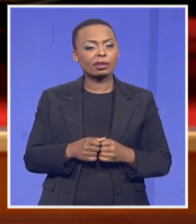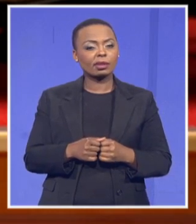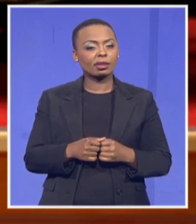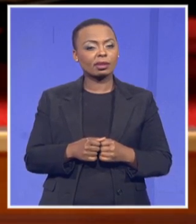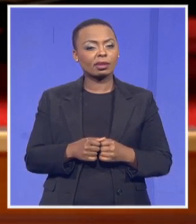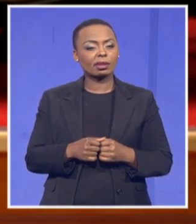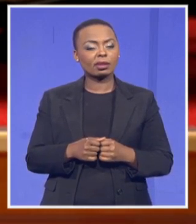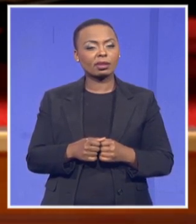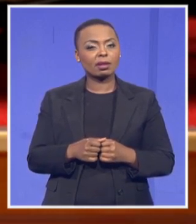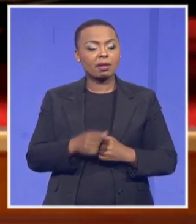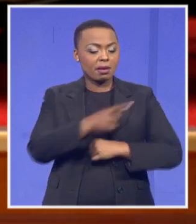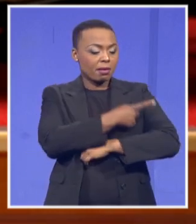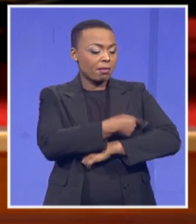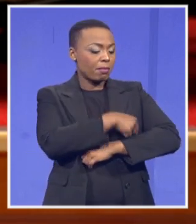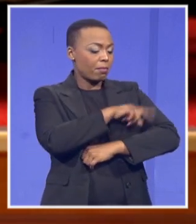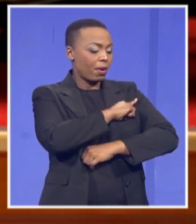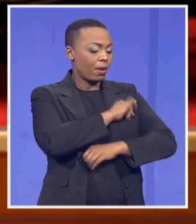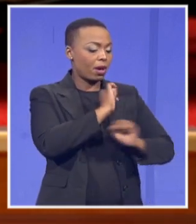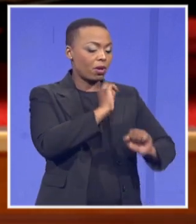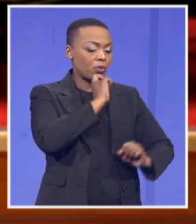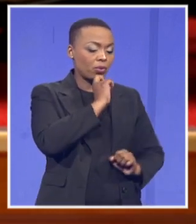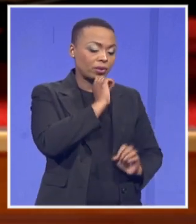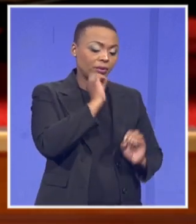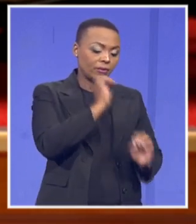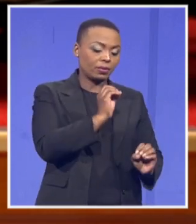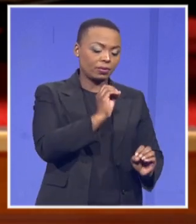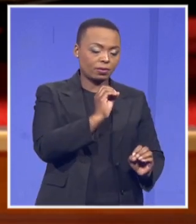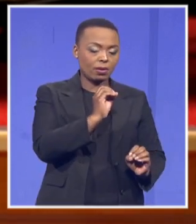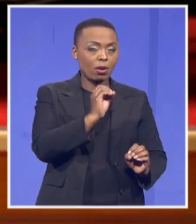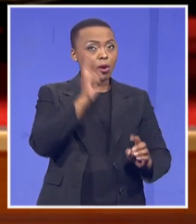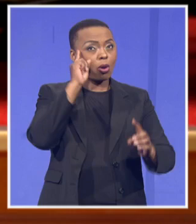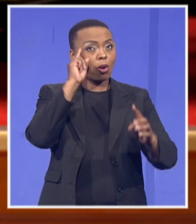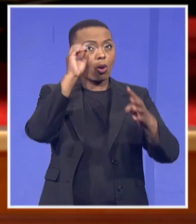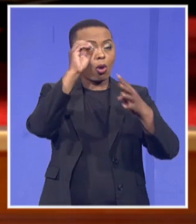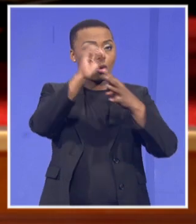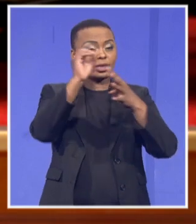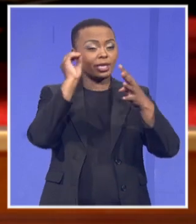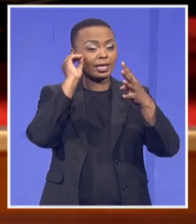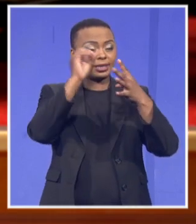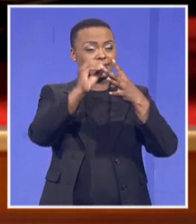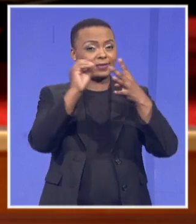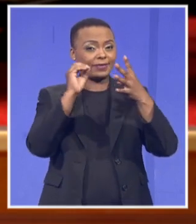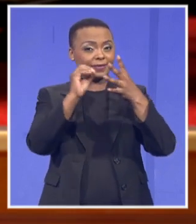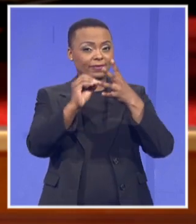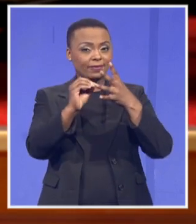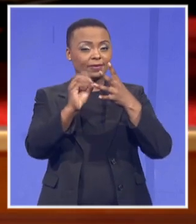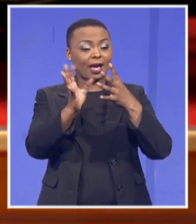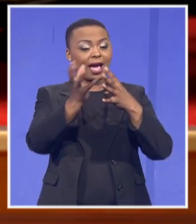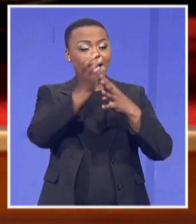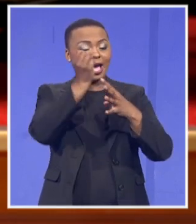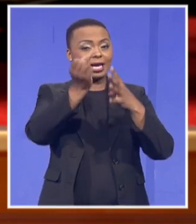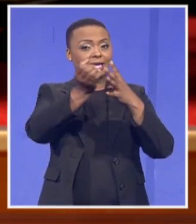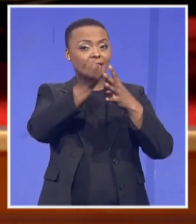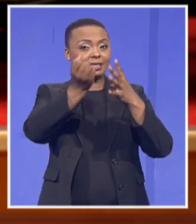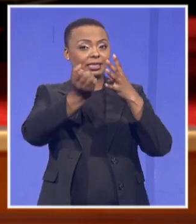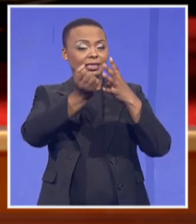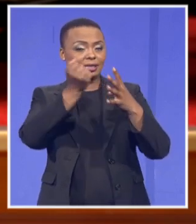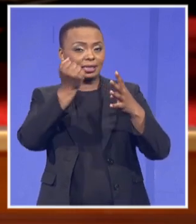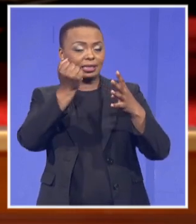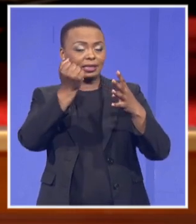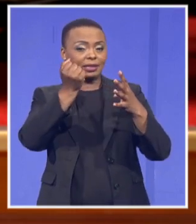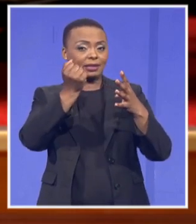utilize your power to achieve the objectives that are set out